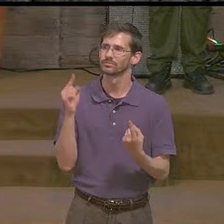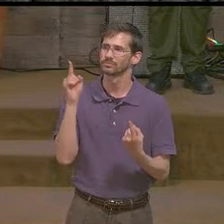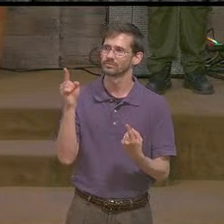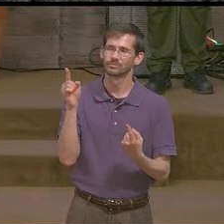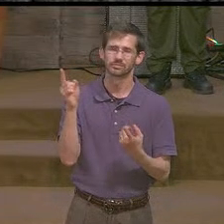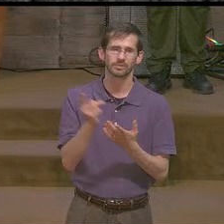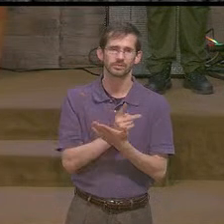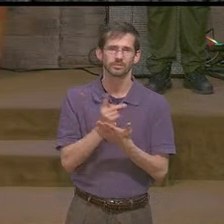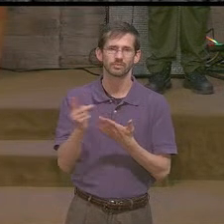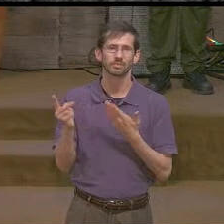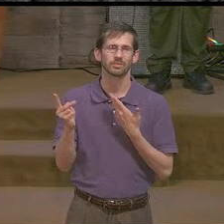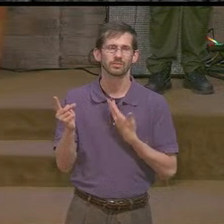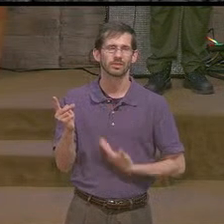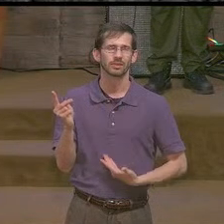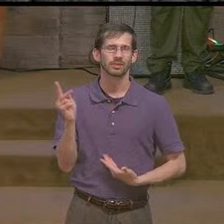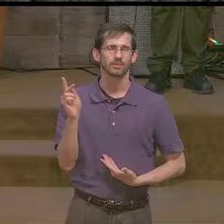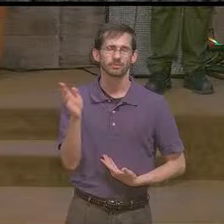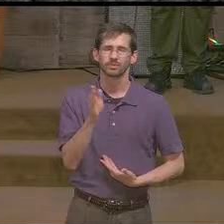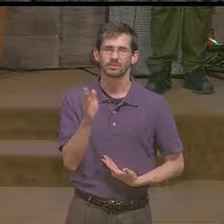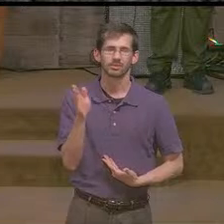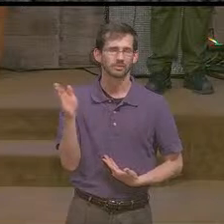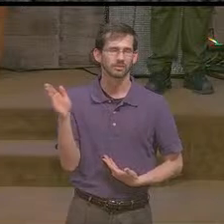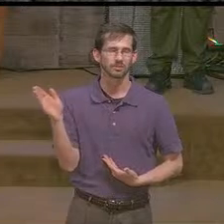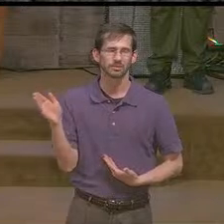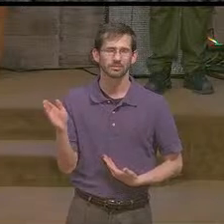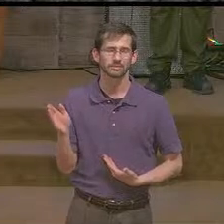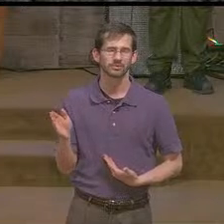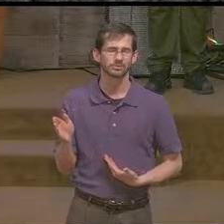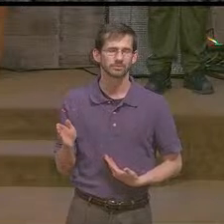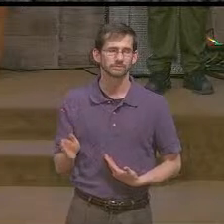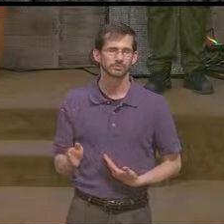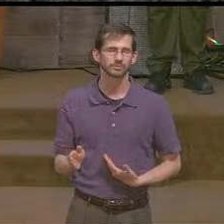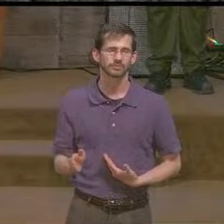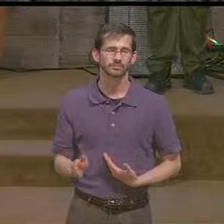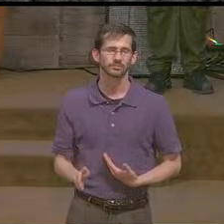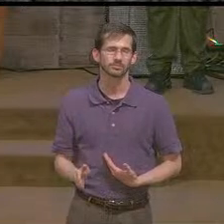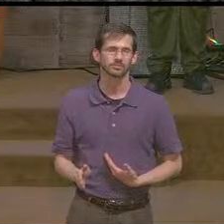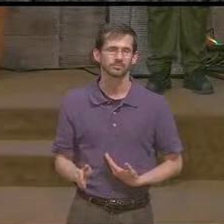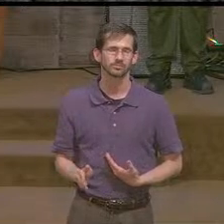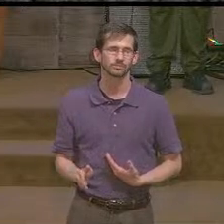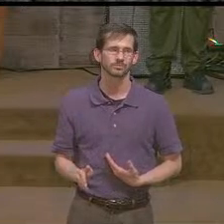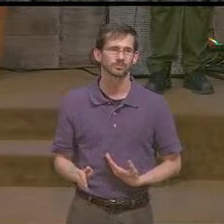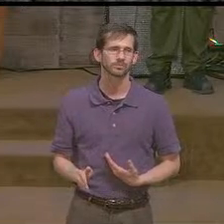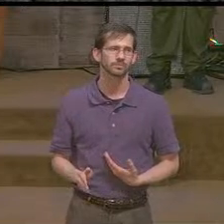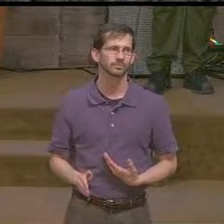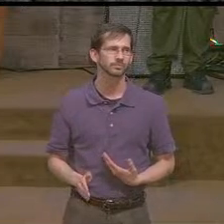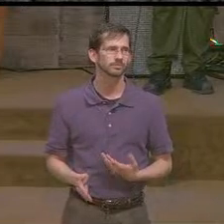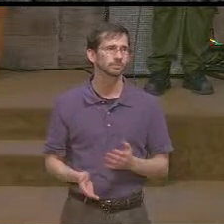You never fail me yet.